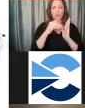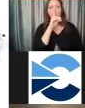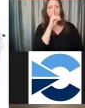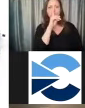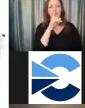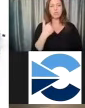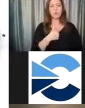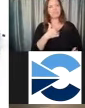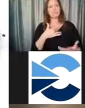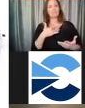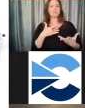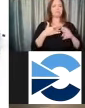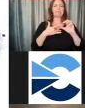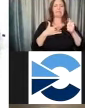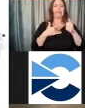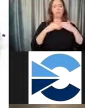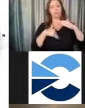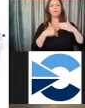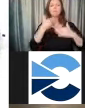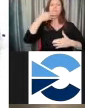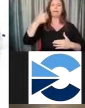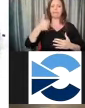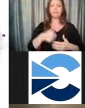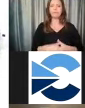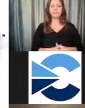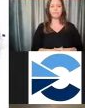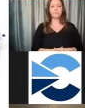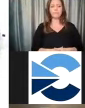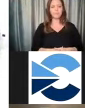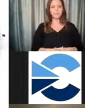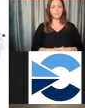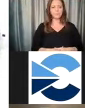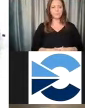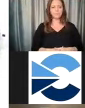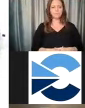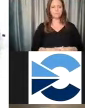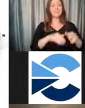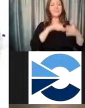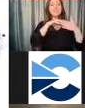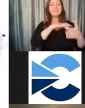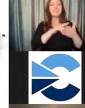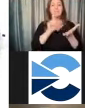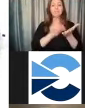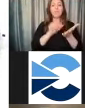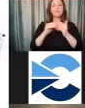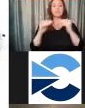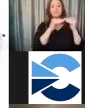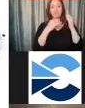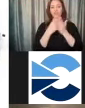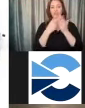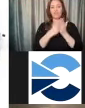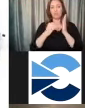conceptualized it as 10 or less. And the study needed to be published in a peer-reviewed journal